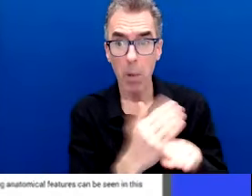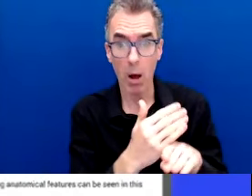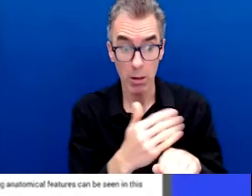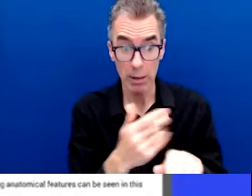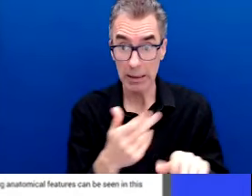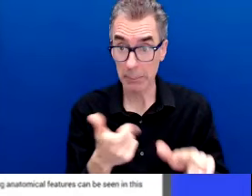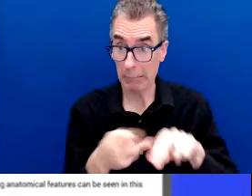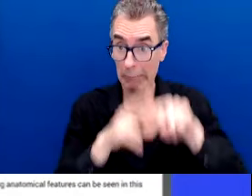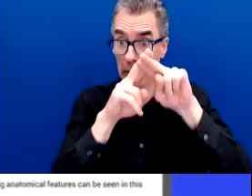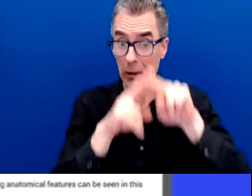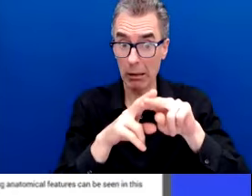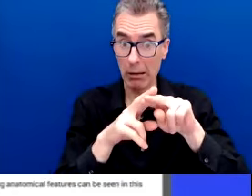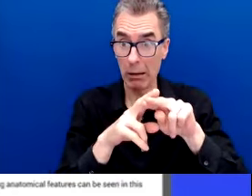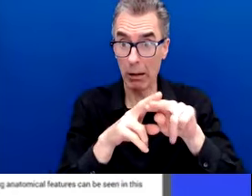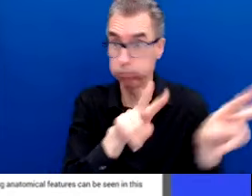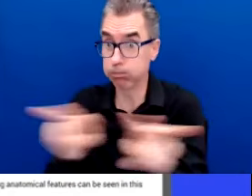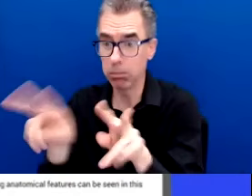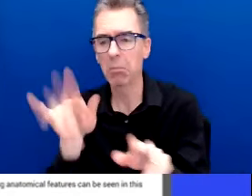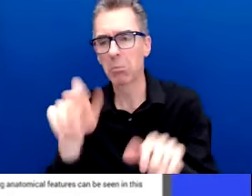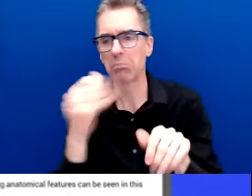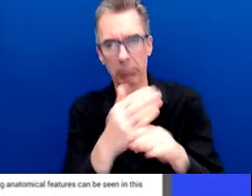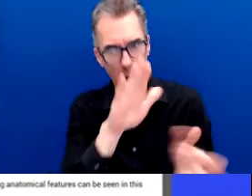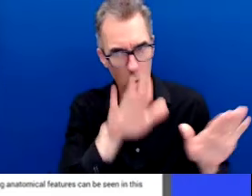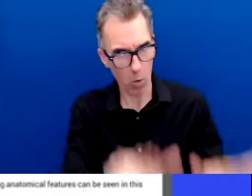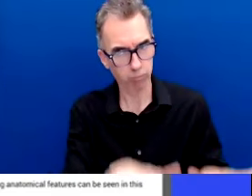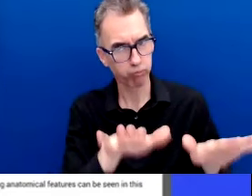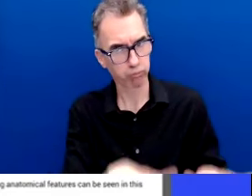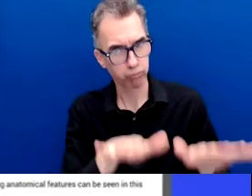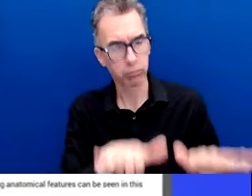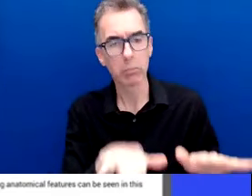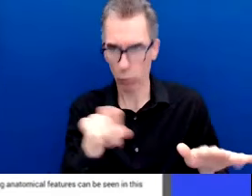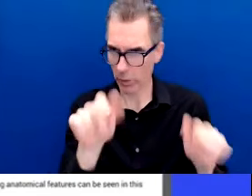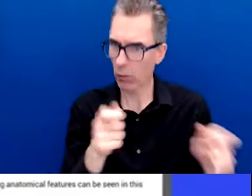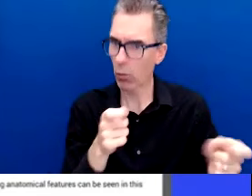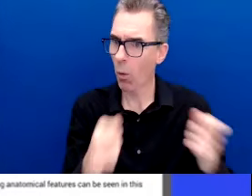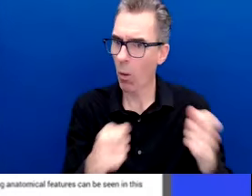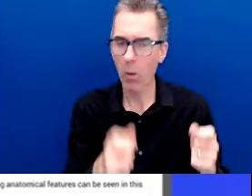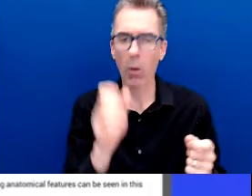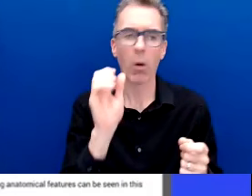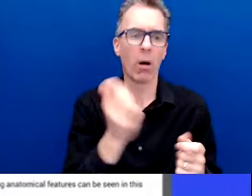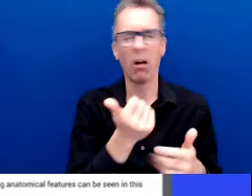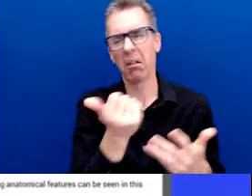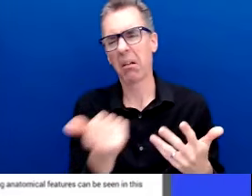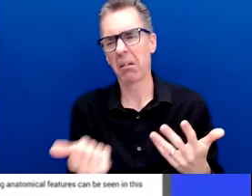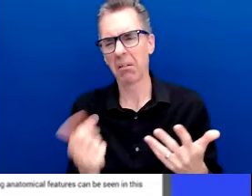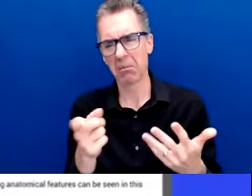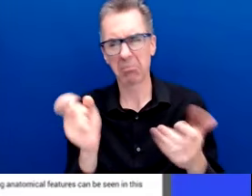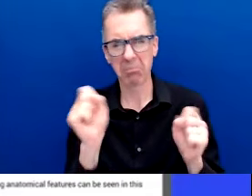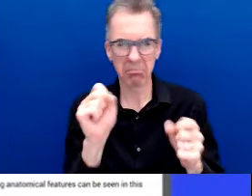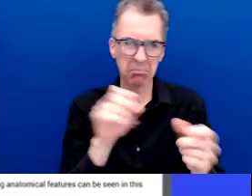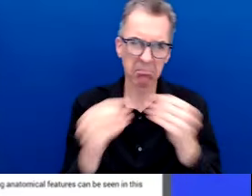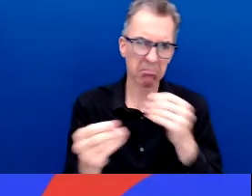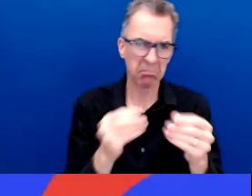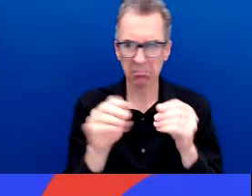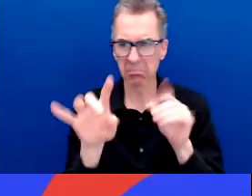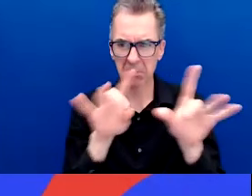adjust video speed. You can limit that. You can limit some other things too. Let